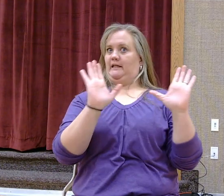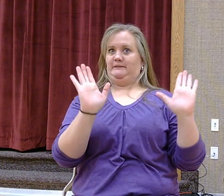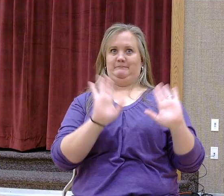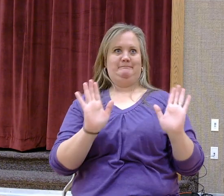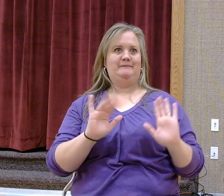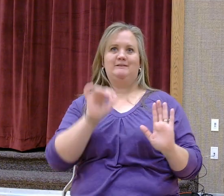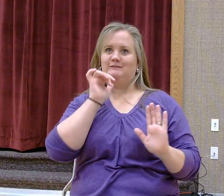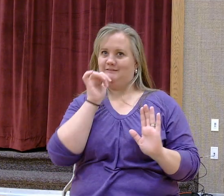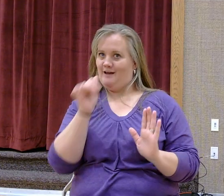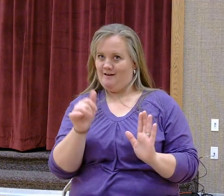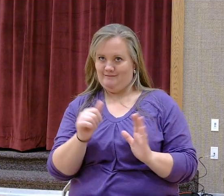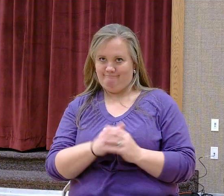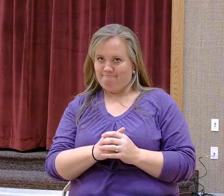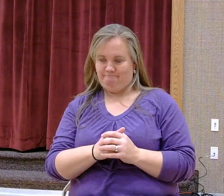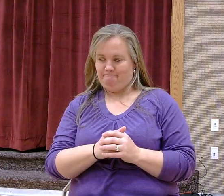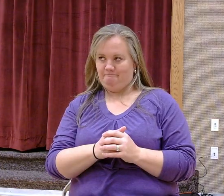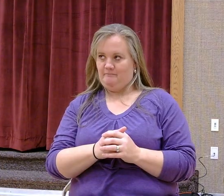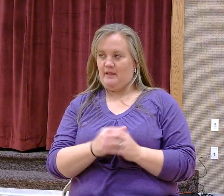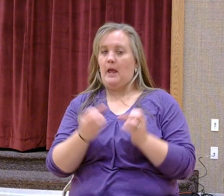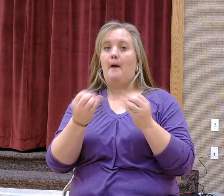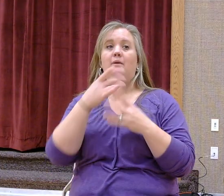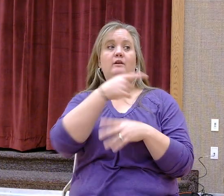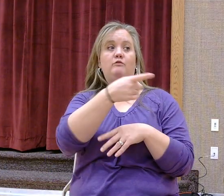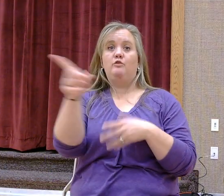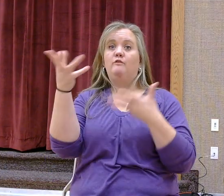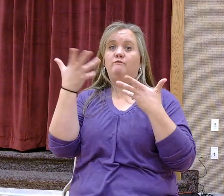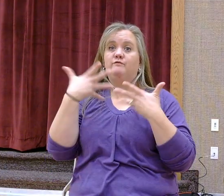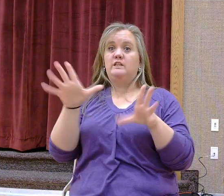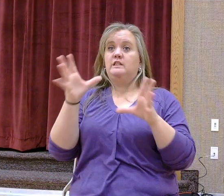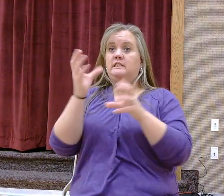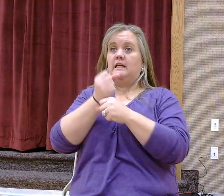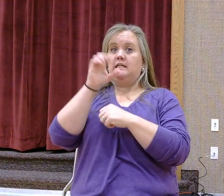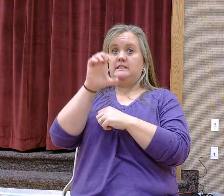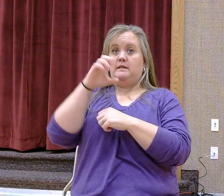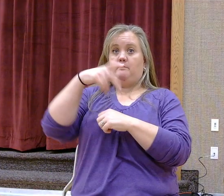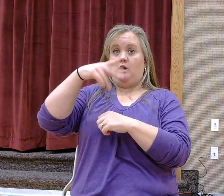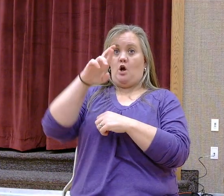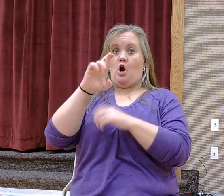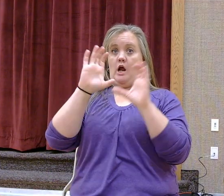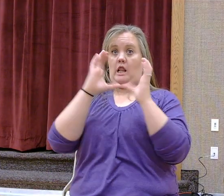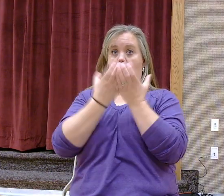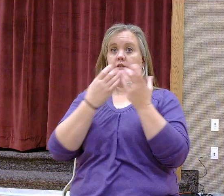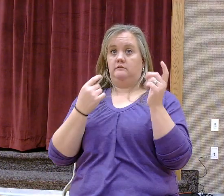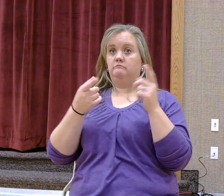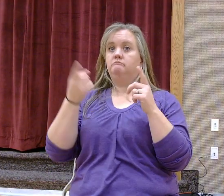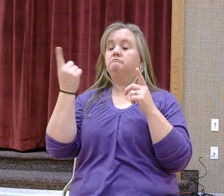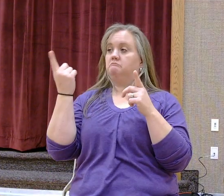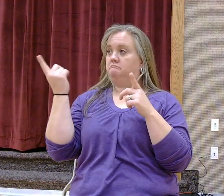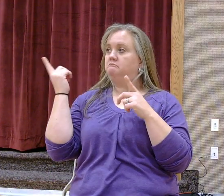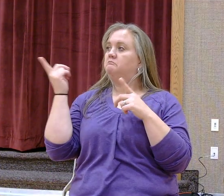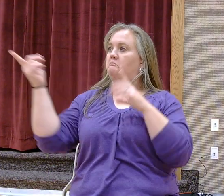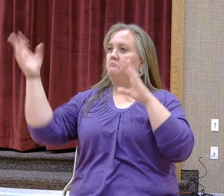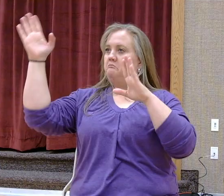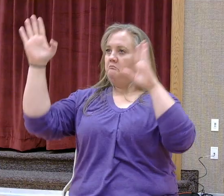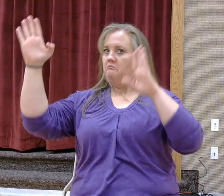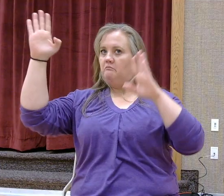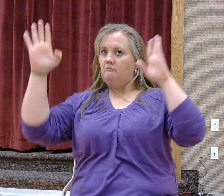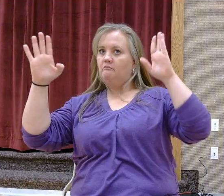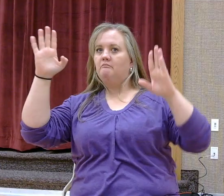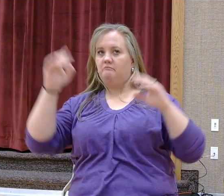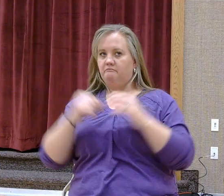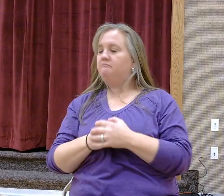just realize that. How many of you have ever taken a CPR class? Good. So there's plenty of you out there that have taken a CPR class, which